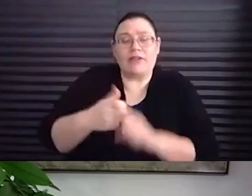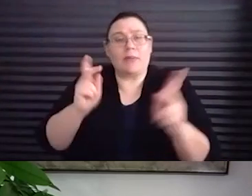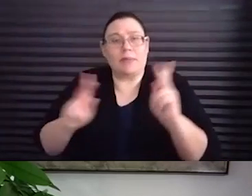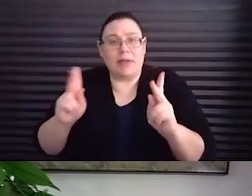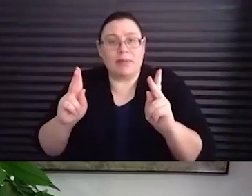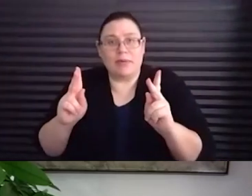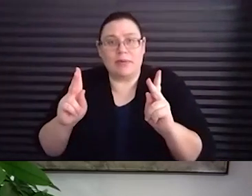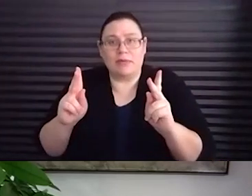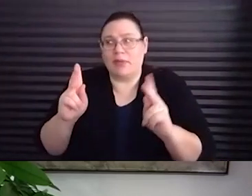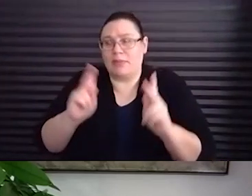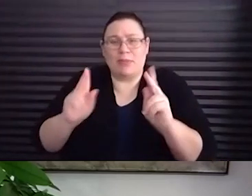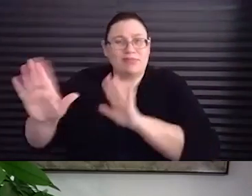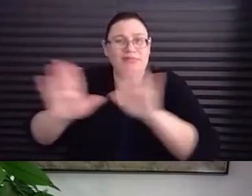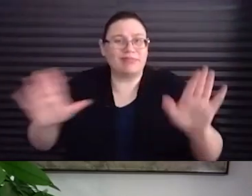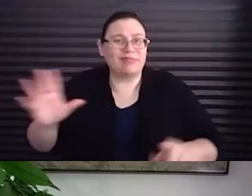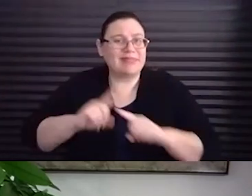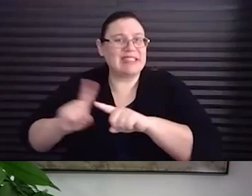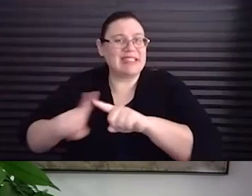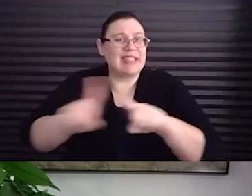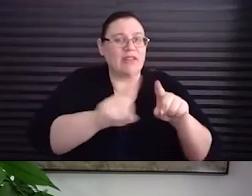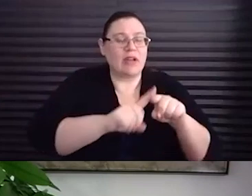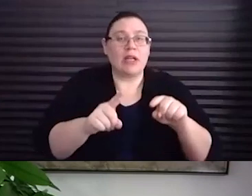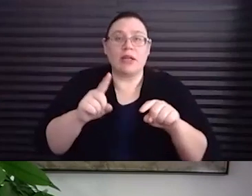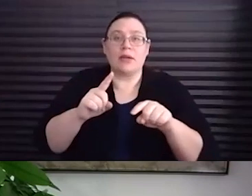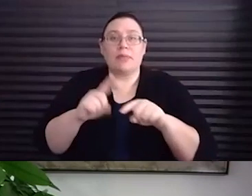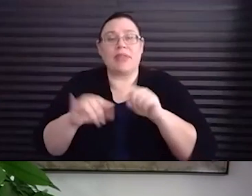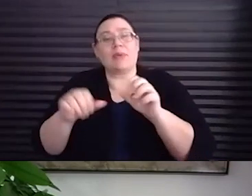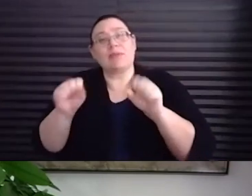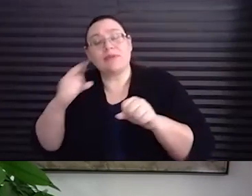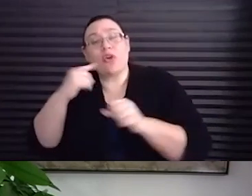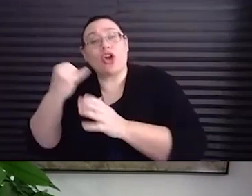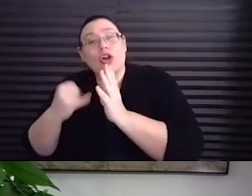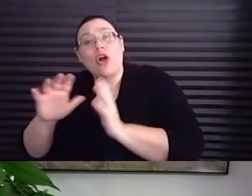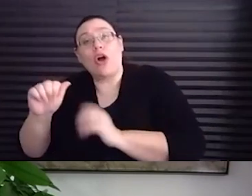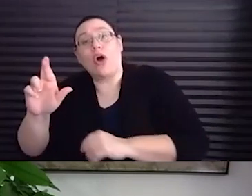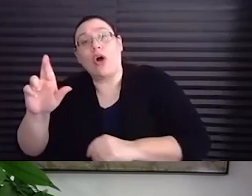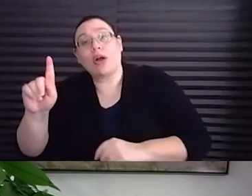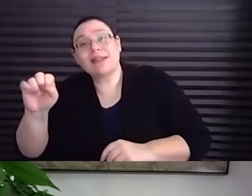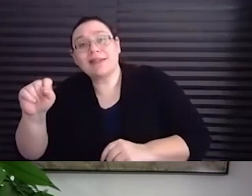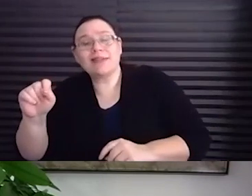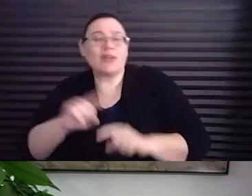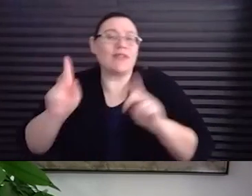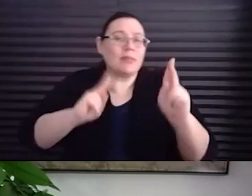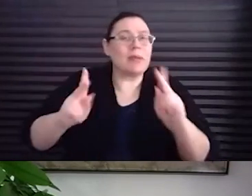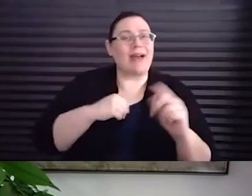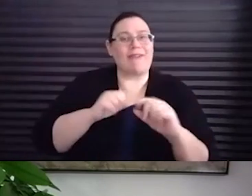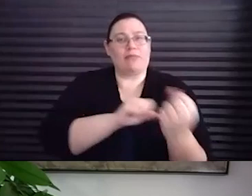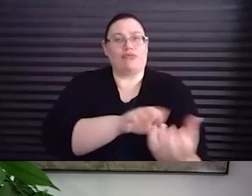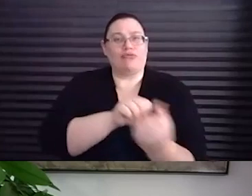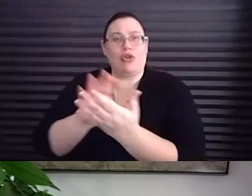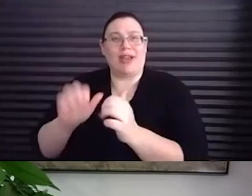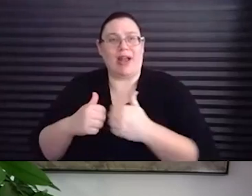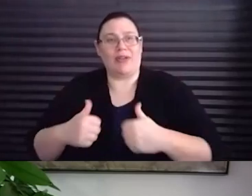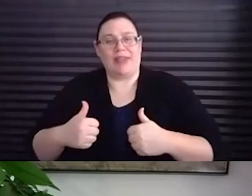things differently. But like this, it was possible from artists or different kind of people to have an approach about how they live